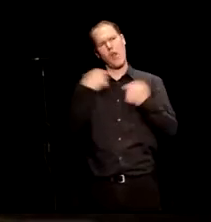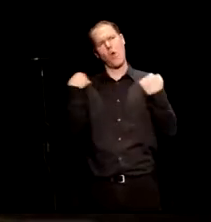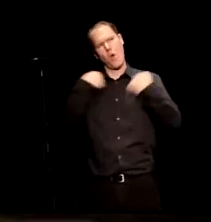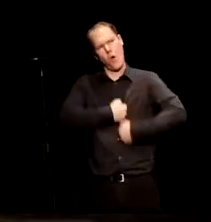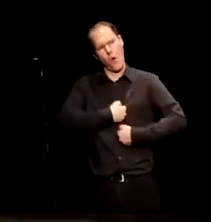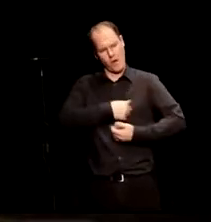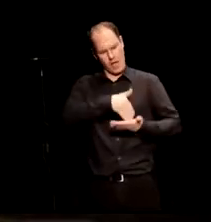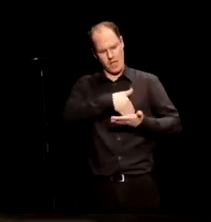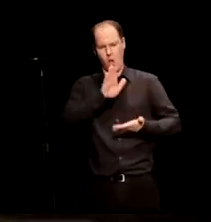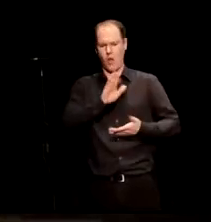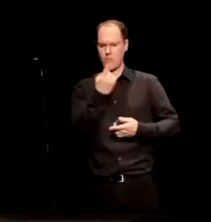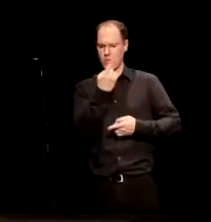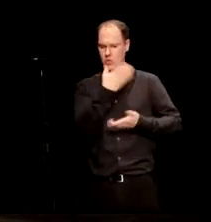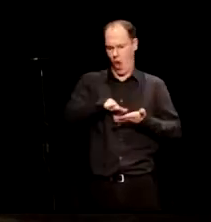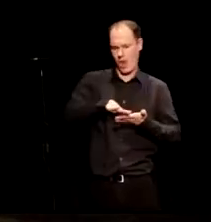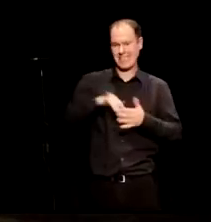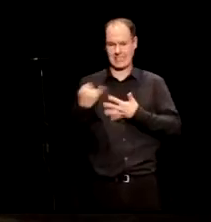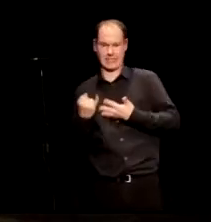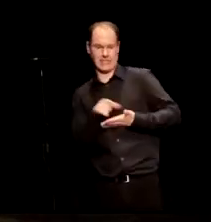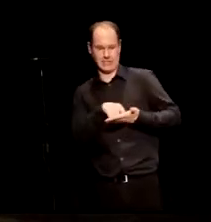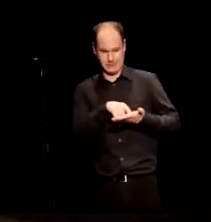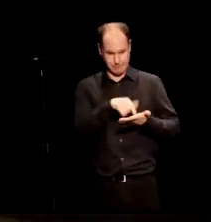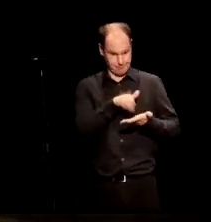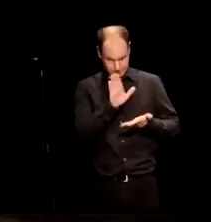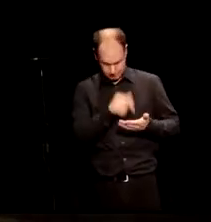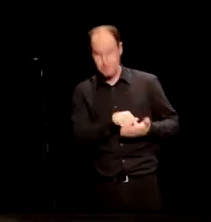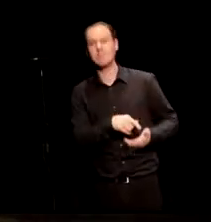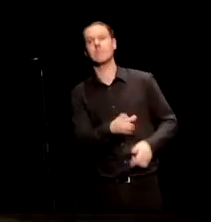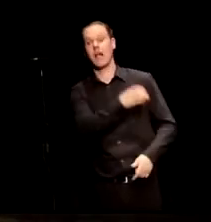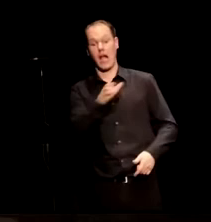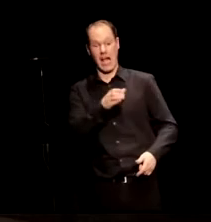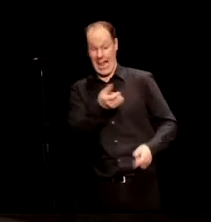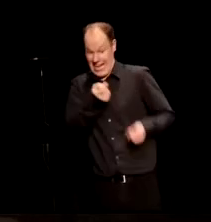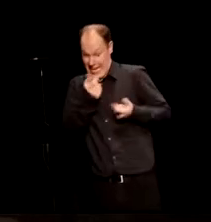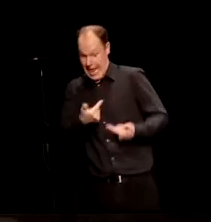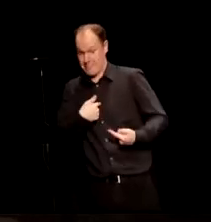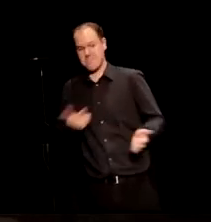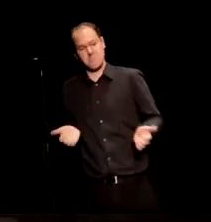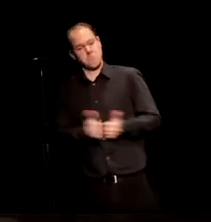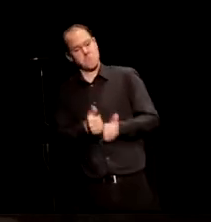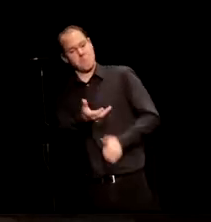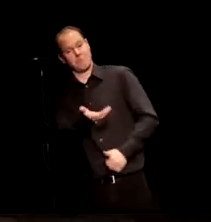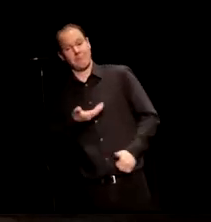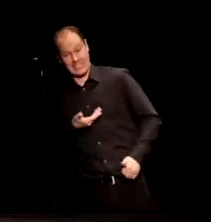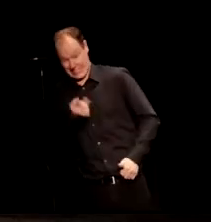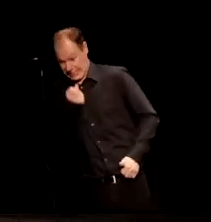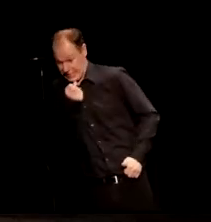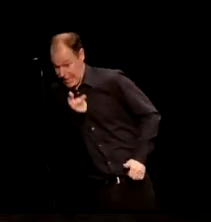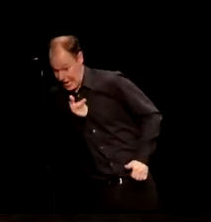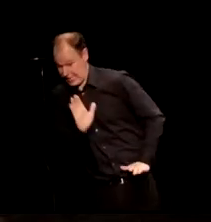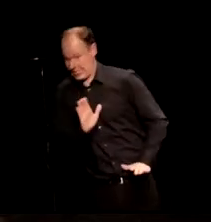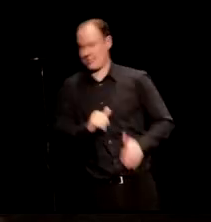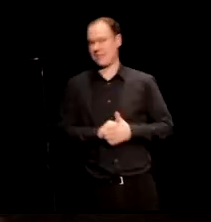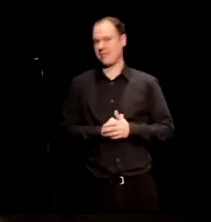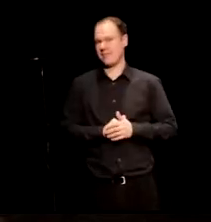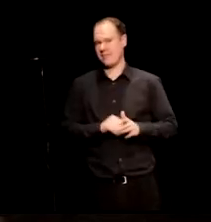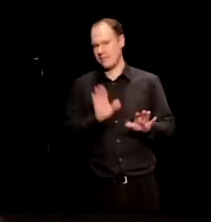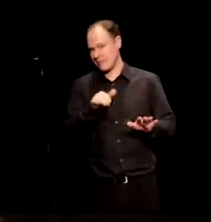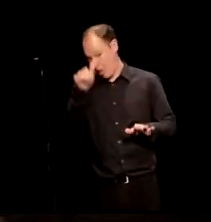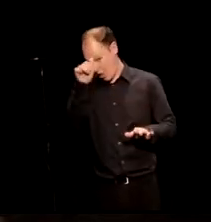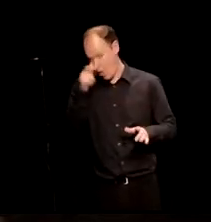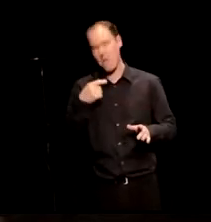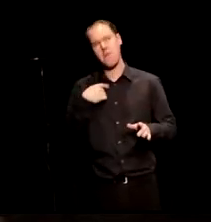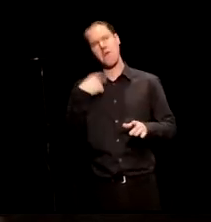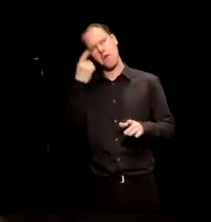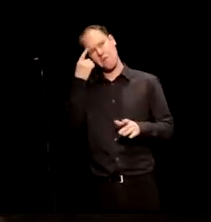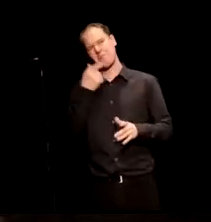to sell it for $1.06. Then I come pretty close to having it. Say, don't you know every time